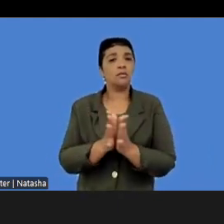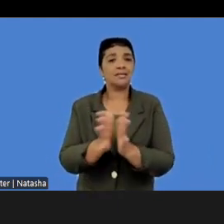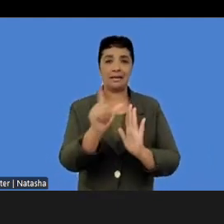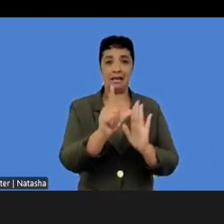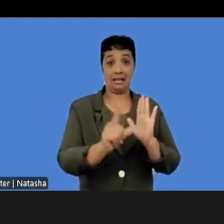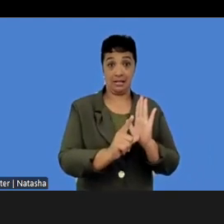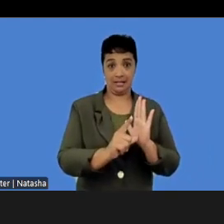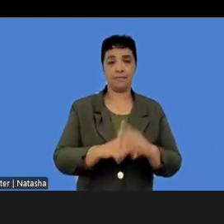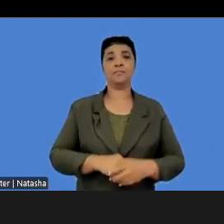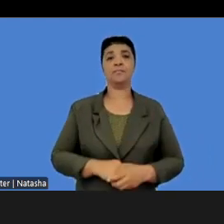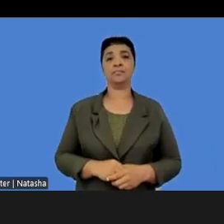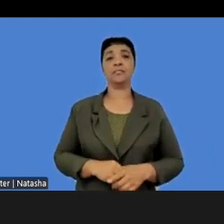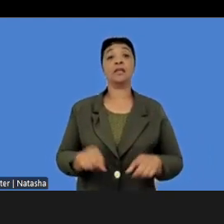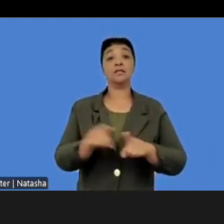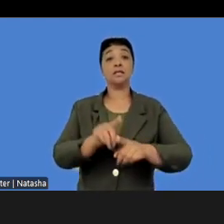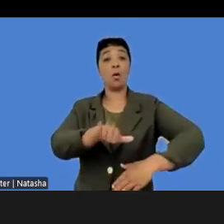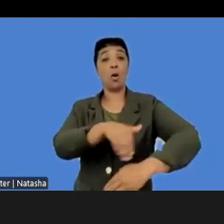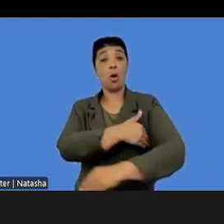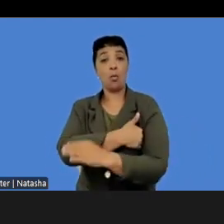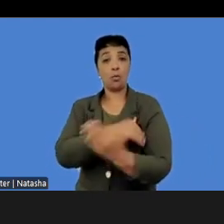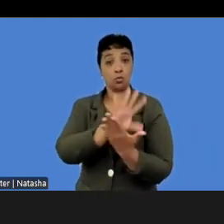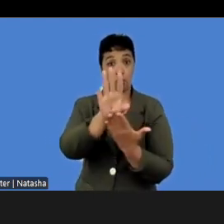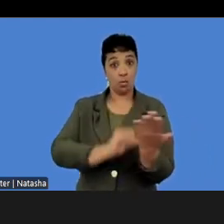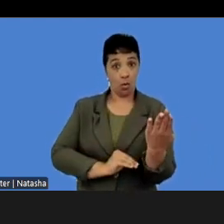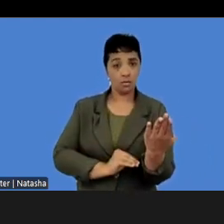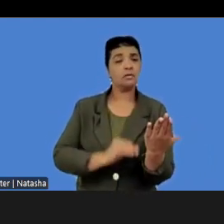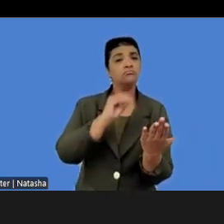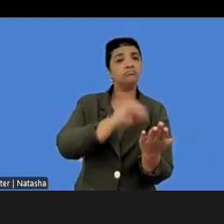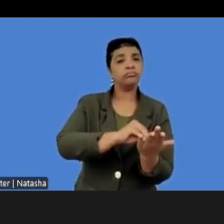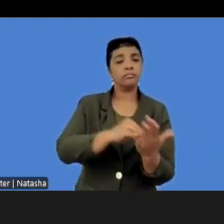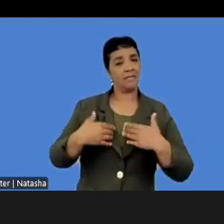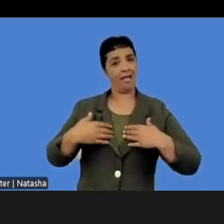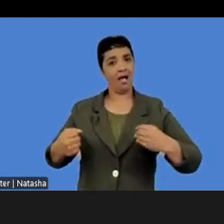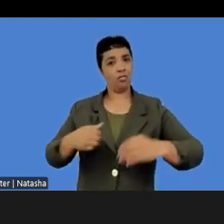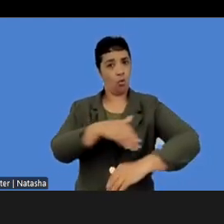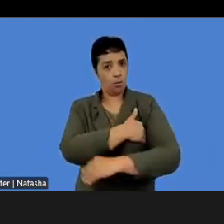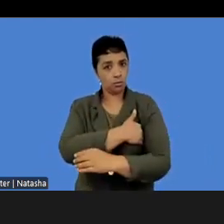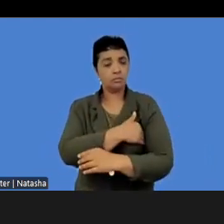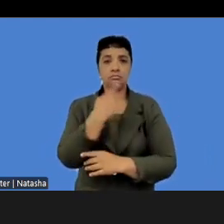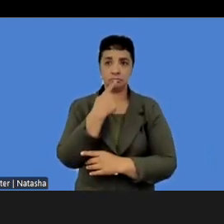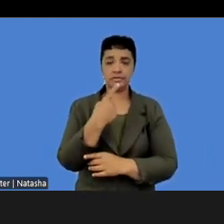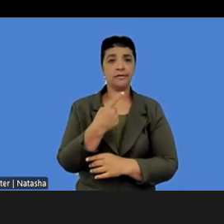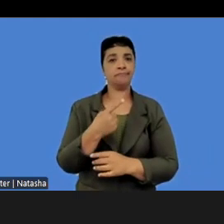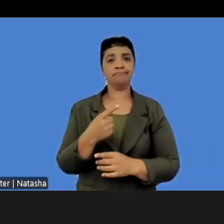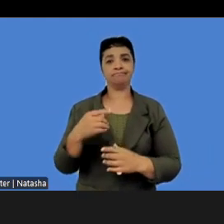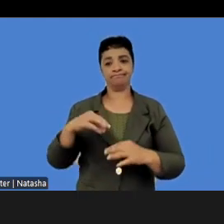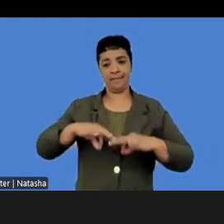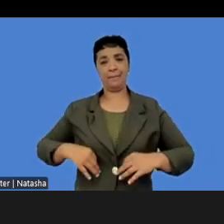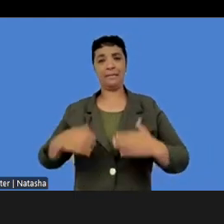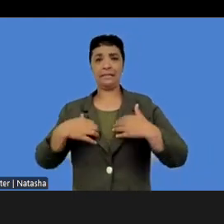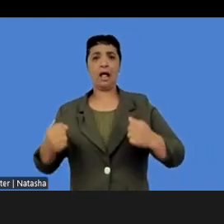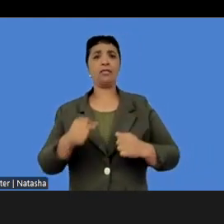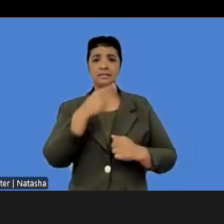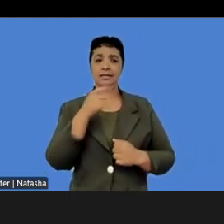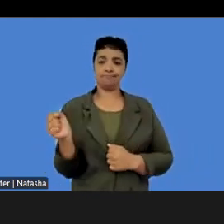the Ombuds report. The Ombudsman, the Health Ombud, was requested by the Minister of Health to do an